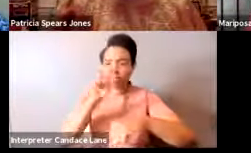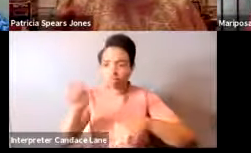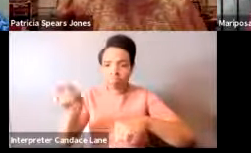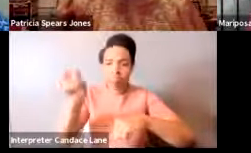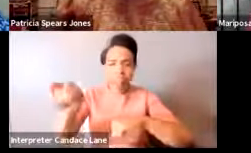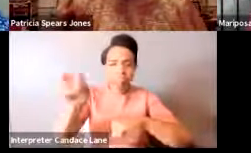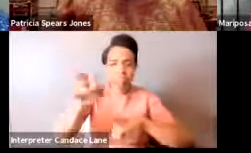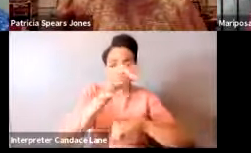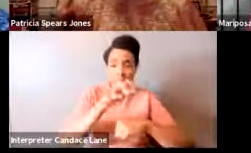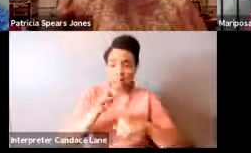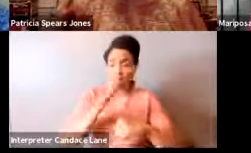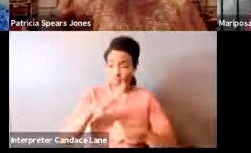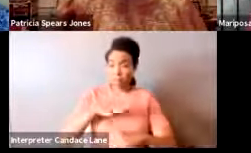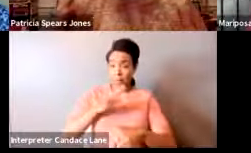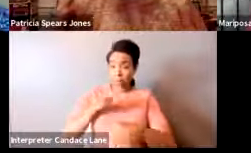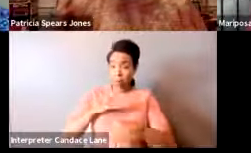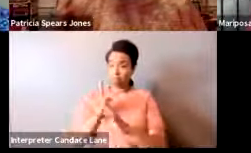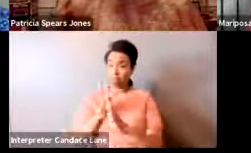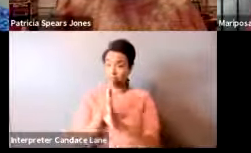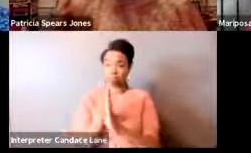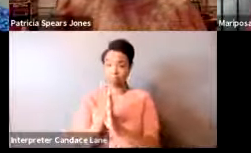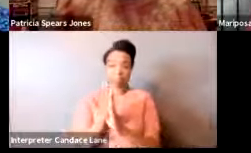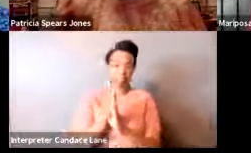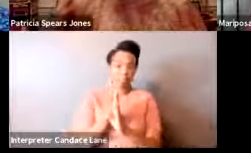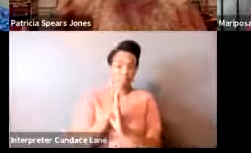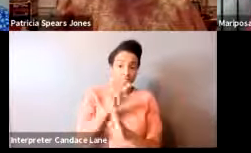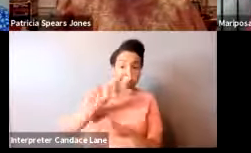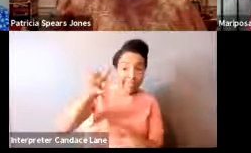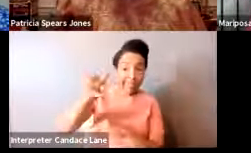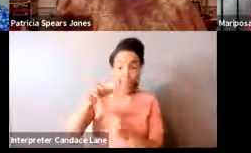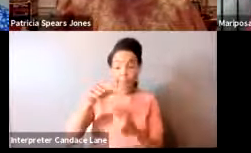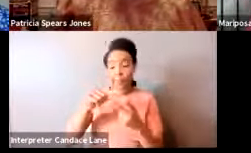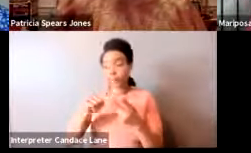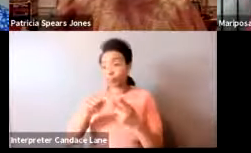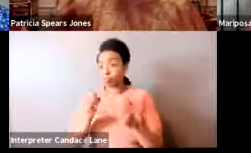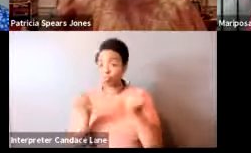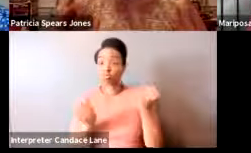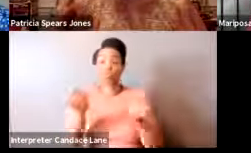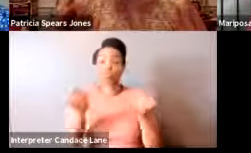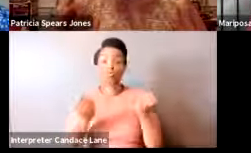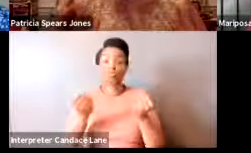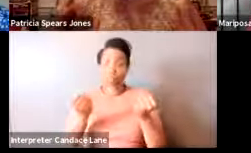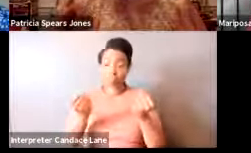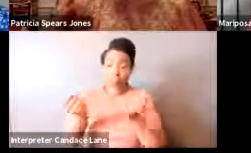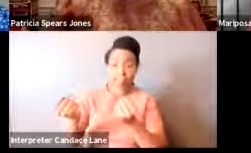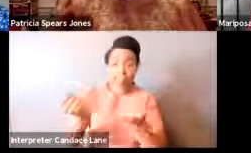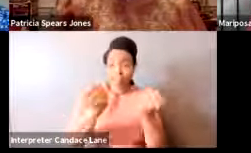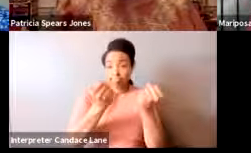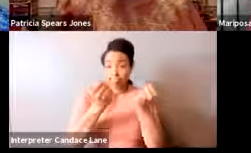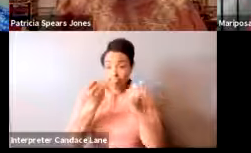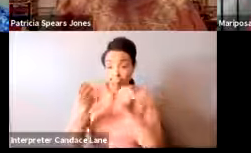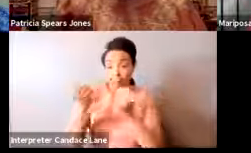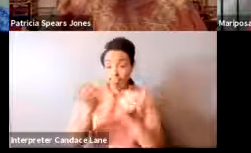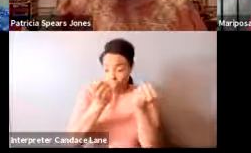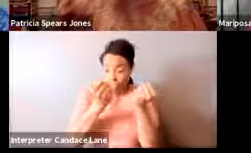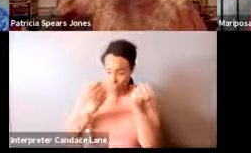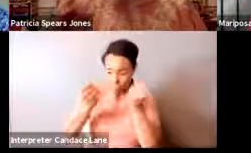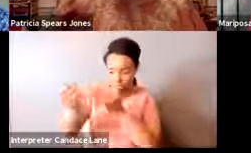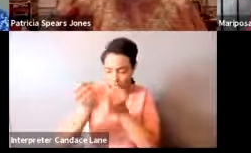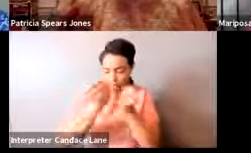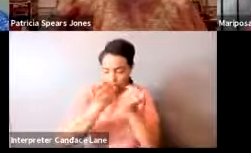train tracks, bus routes, plane rides, car trips, the great migration circles of